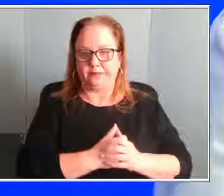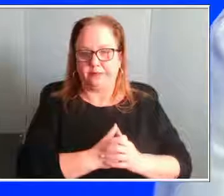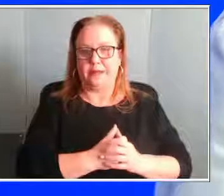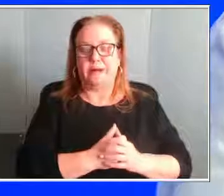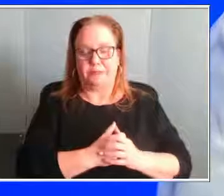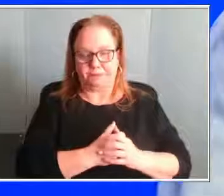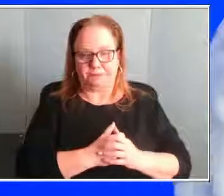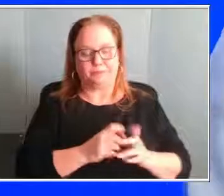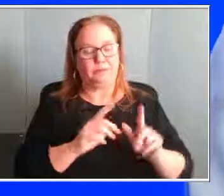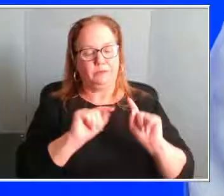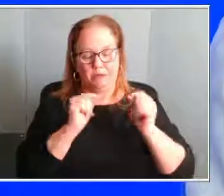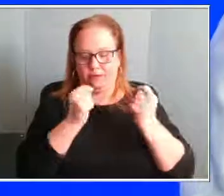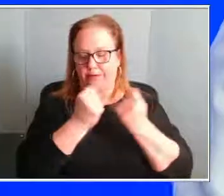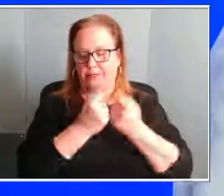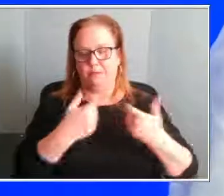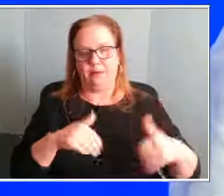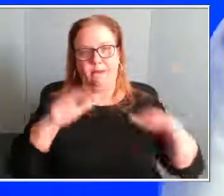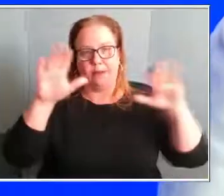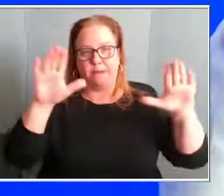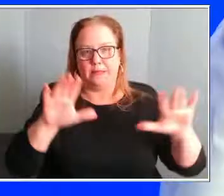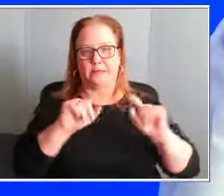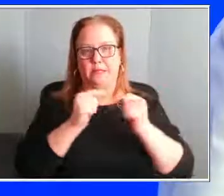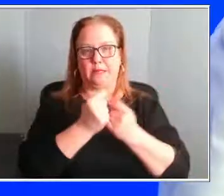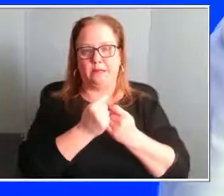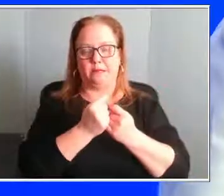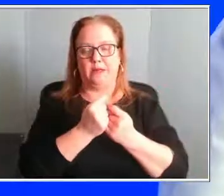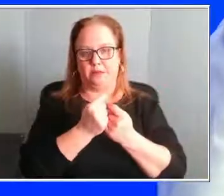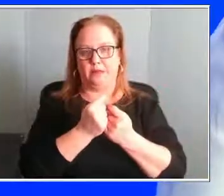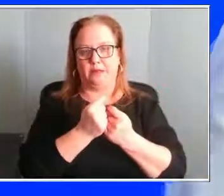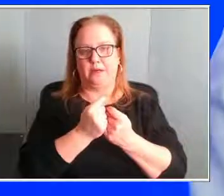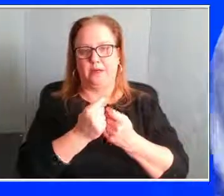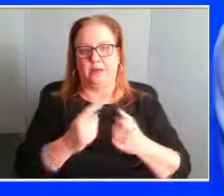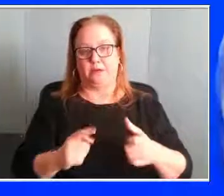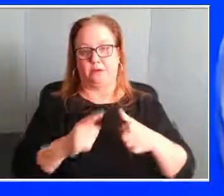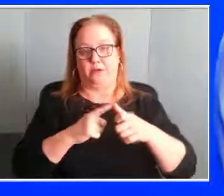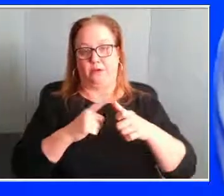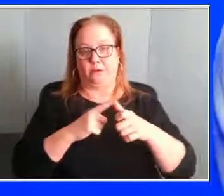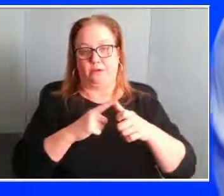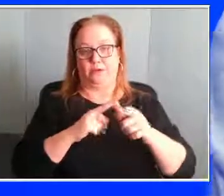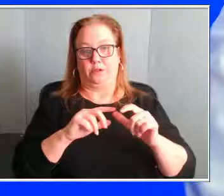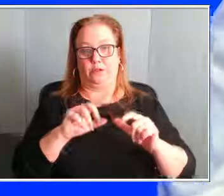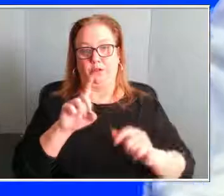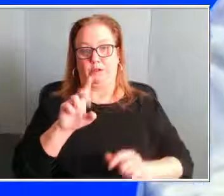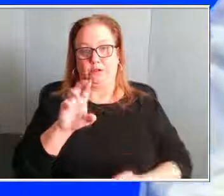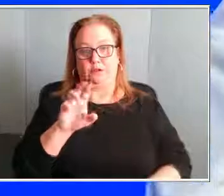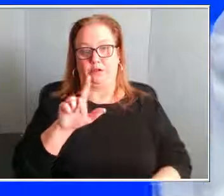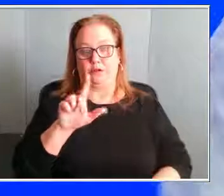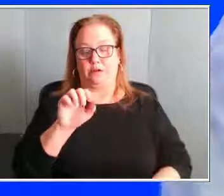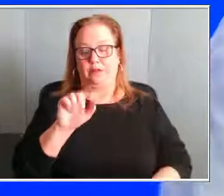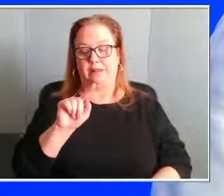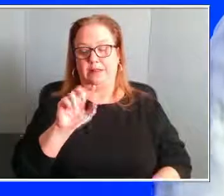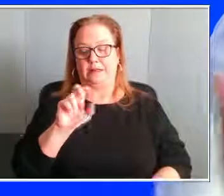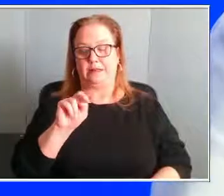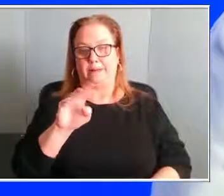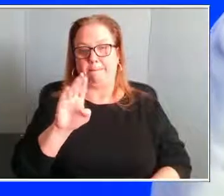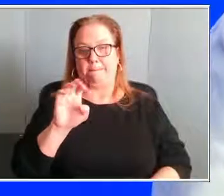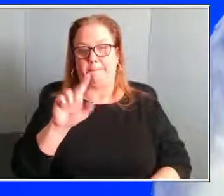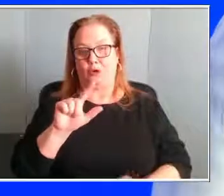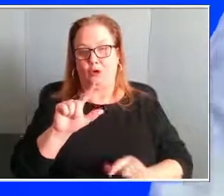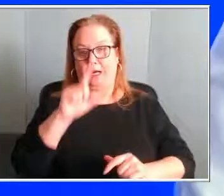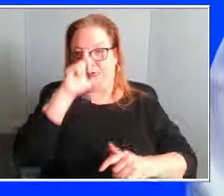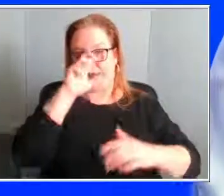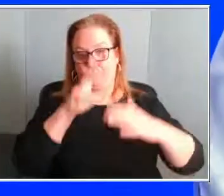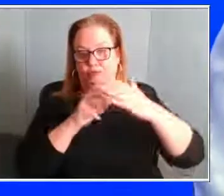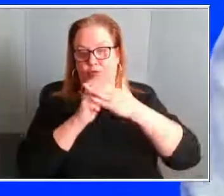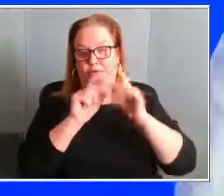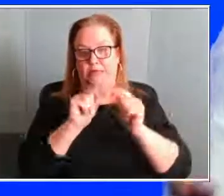a team effort. So, you know, the first line of defense is Dr. Lechtenberg and the stroke team, who will get the call